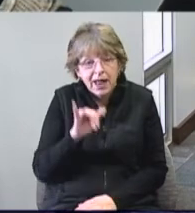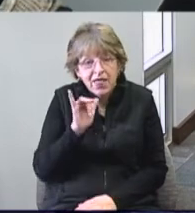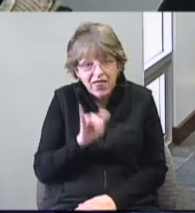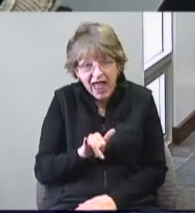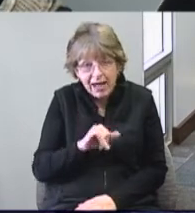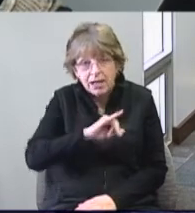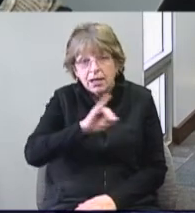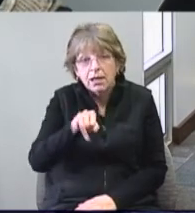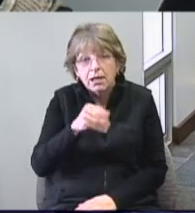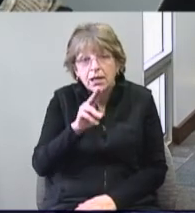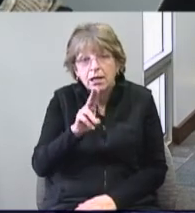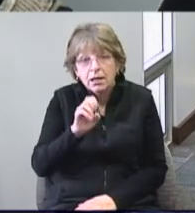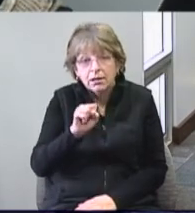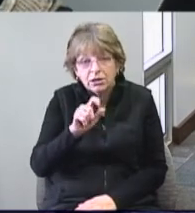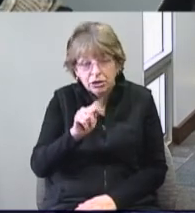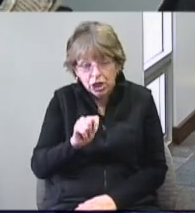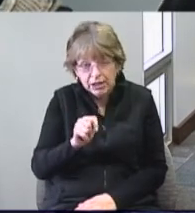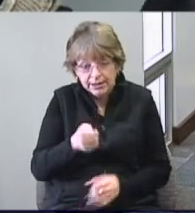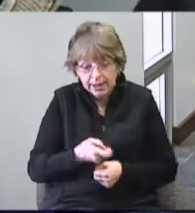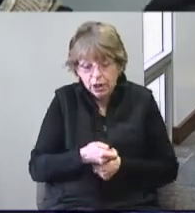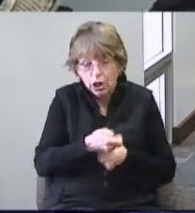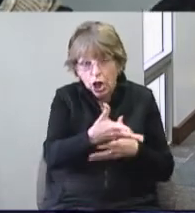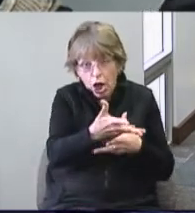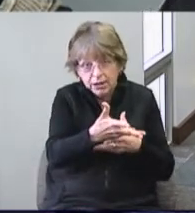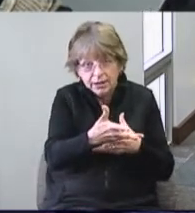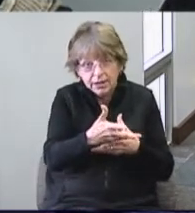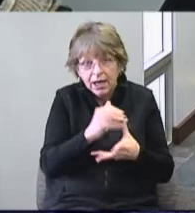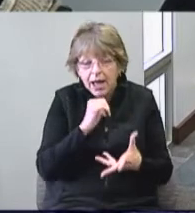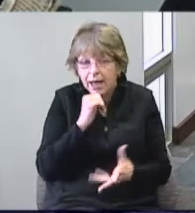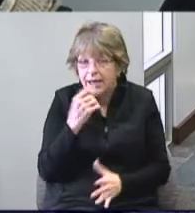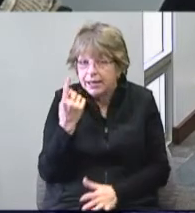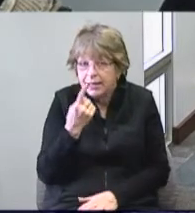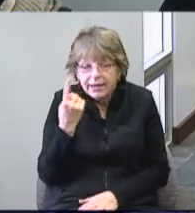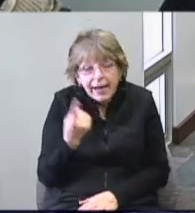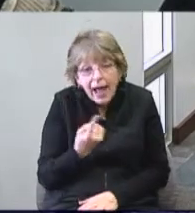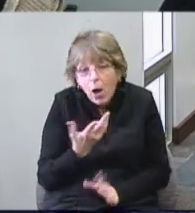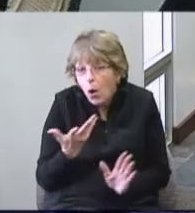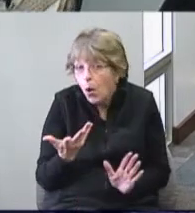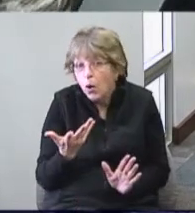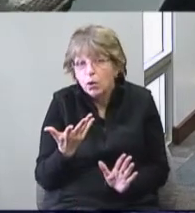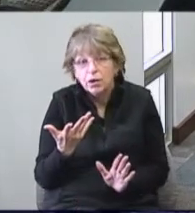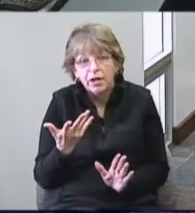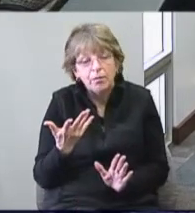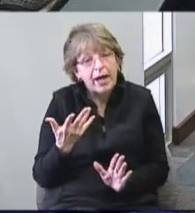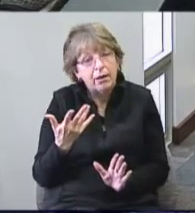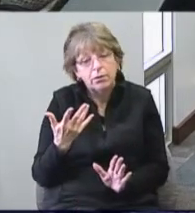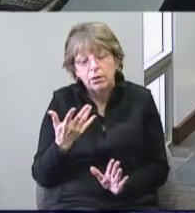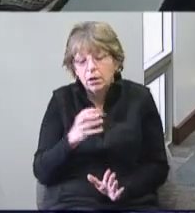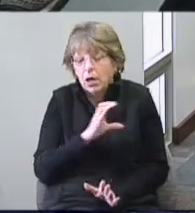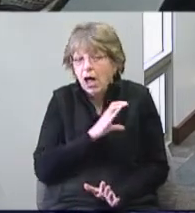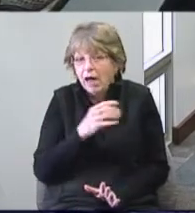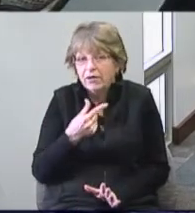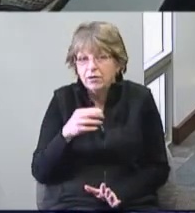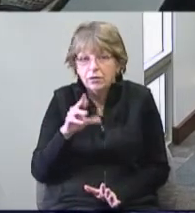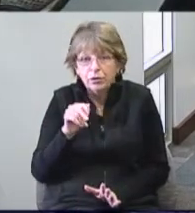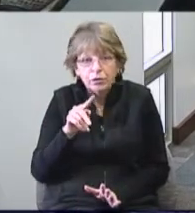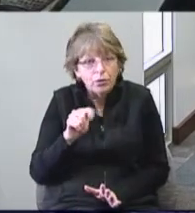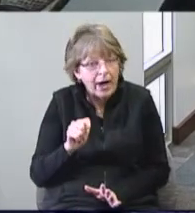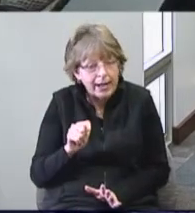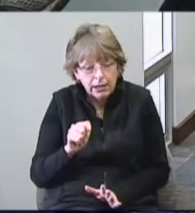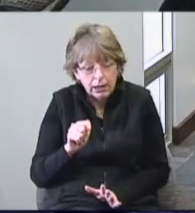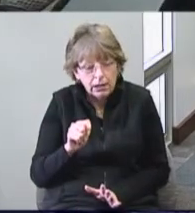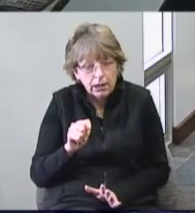cause. And it's not about Officer Graham. It's not about what Officer Graham did. It's about what Officer Malvo